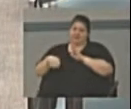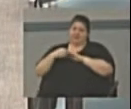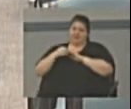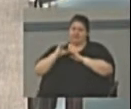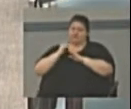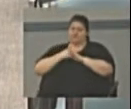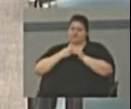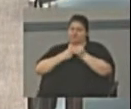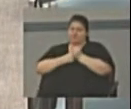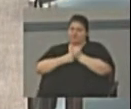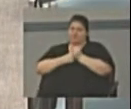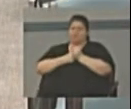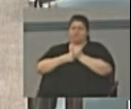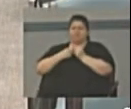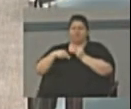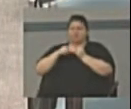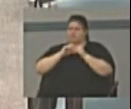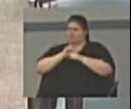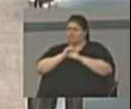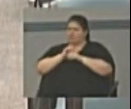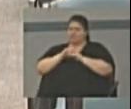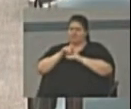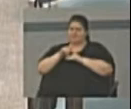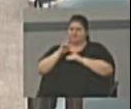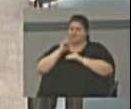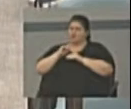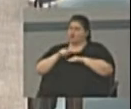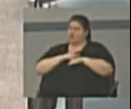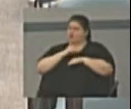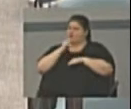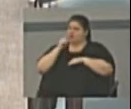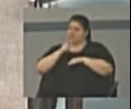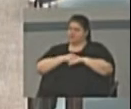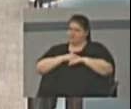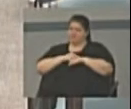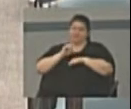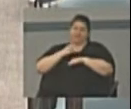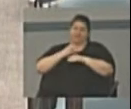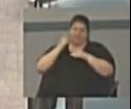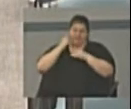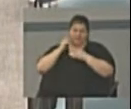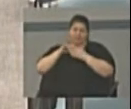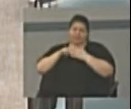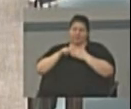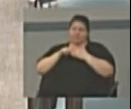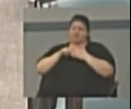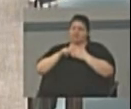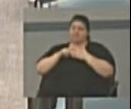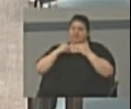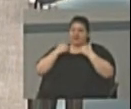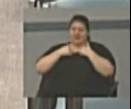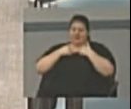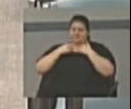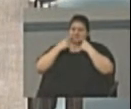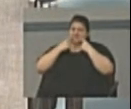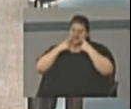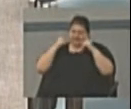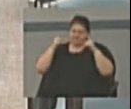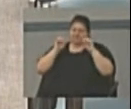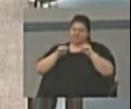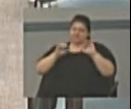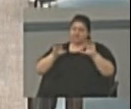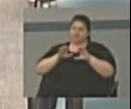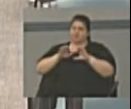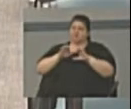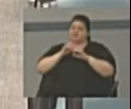been working on this project for quite some time. We think we have the winning developer to pull this thing off. It's a difficult